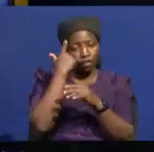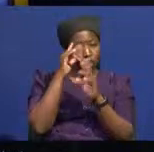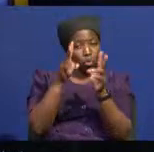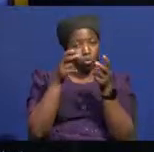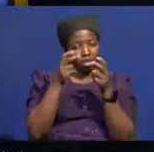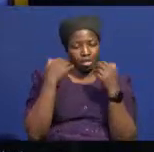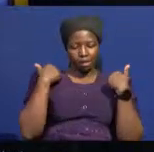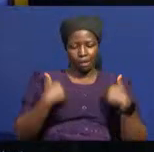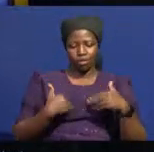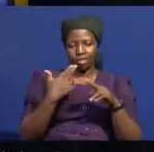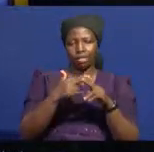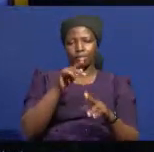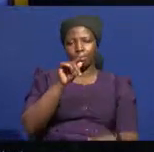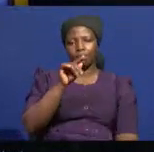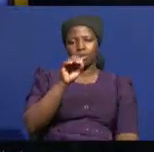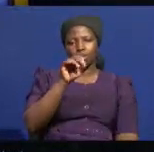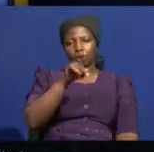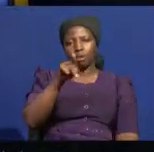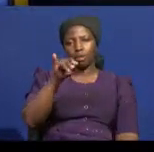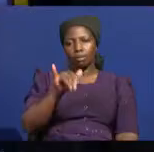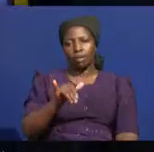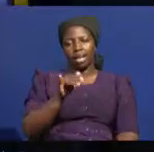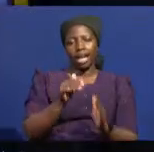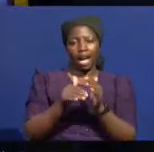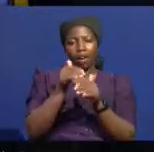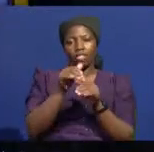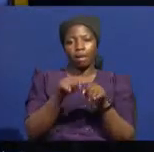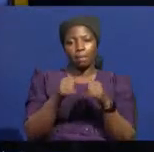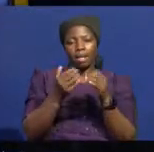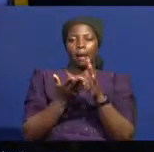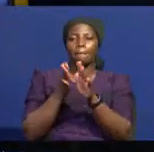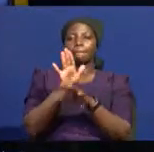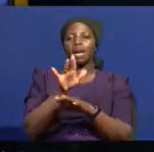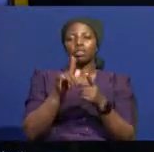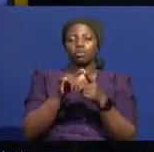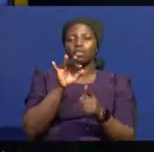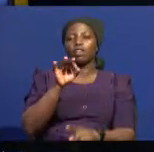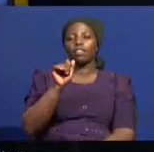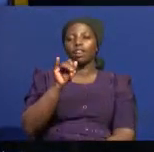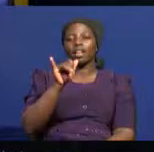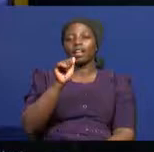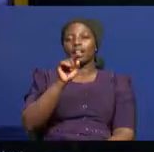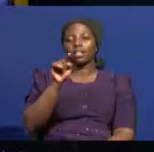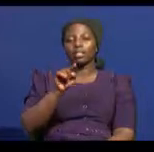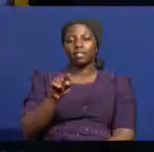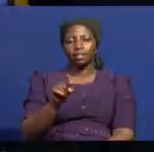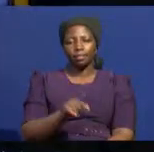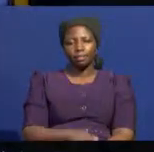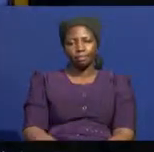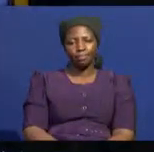Topi Liambila. Over now, after the commercial break, to Fayyaz Qureshi, my colleague.